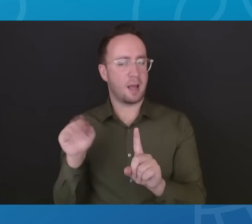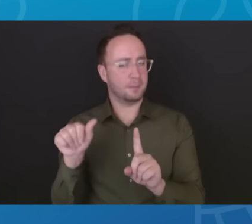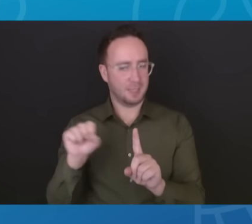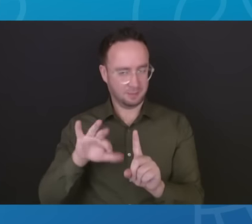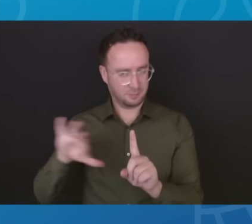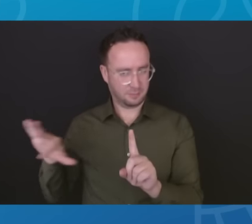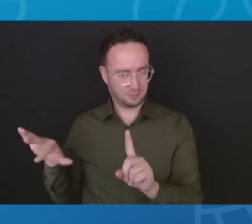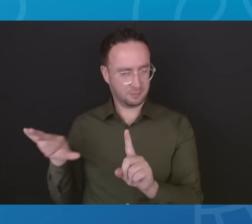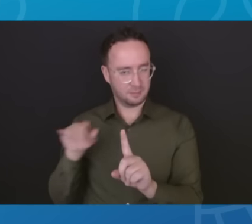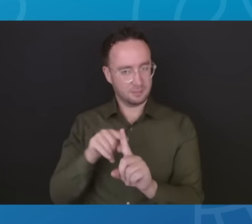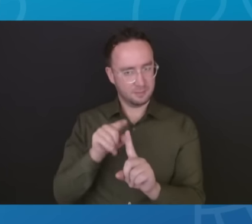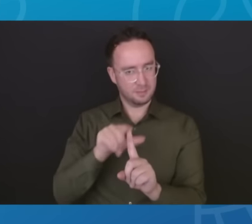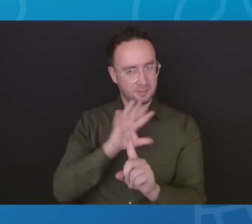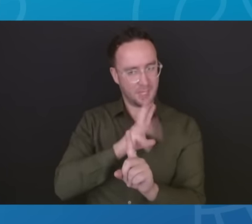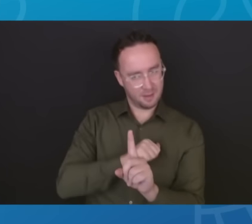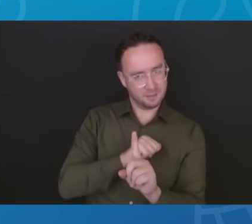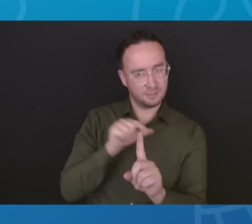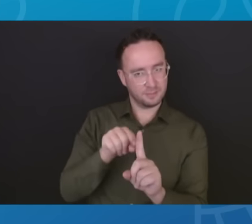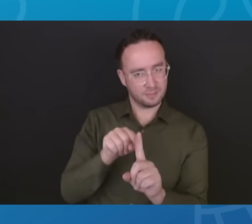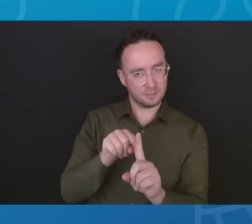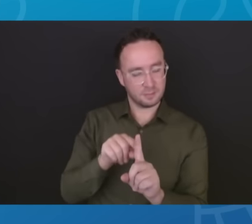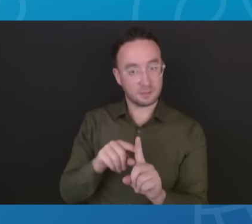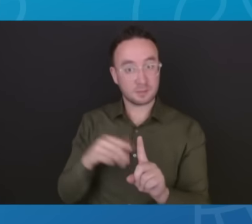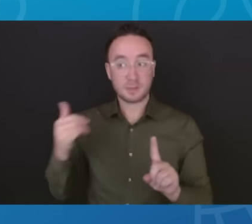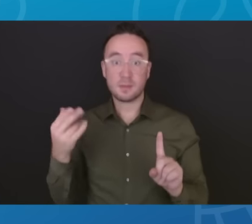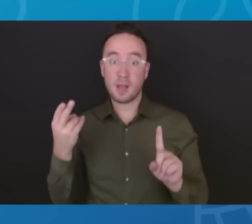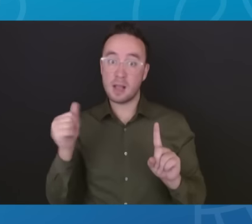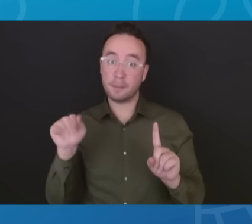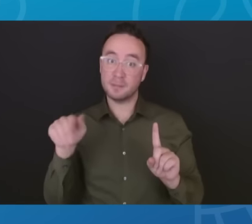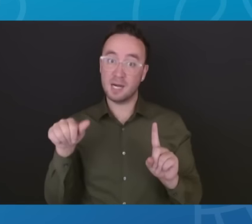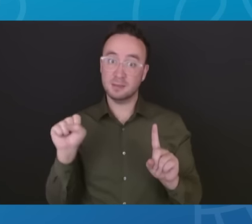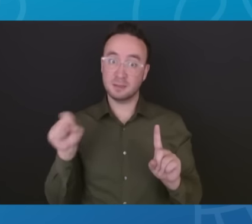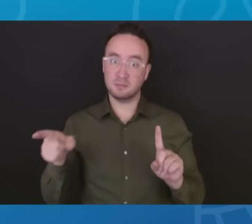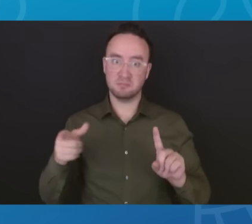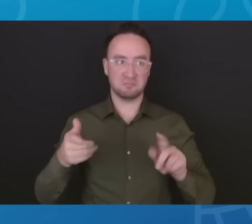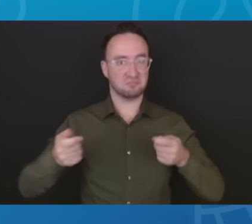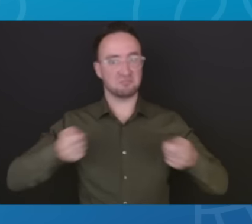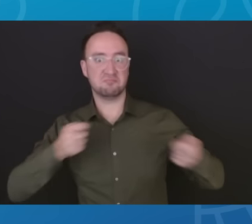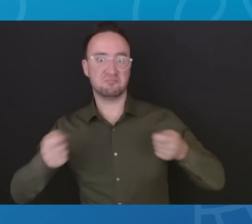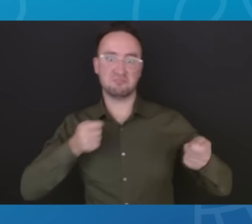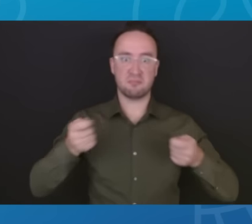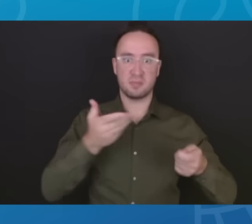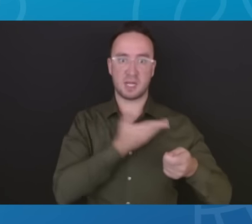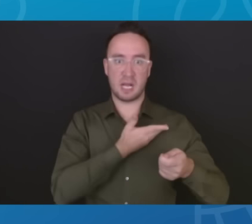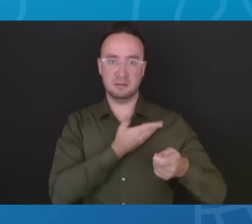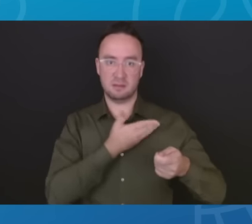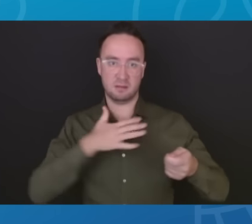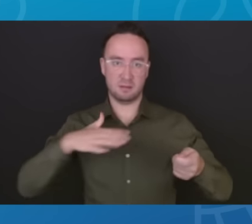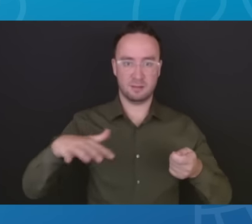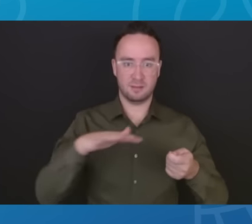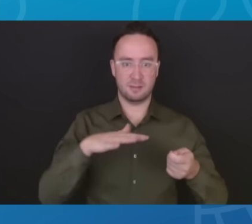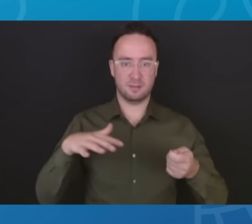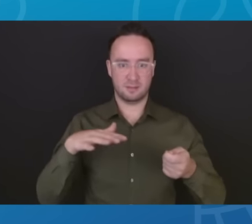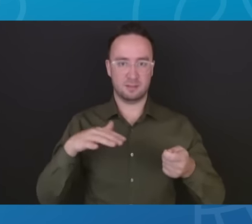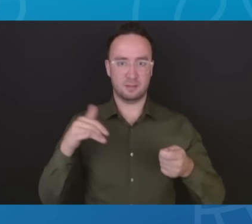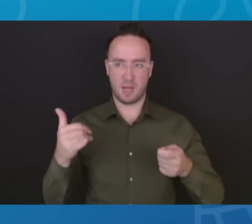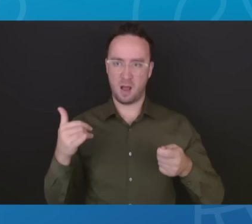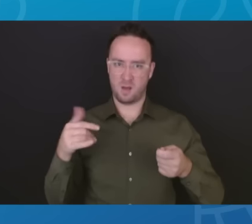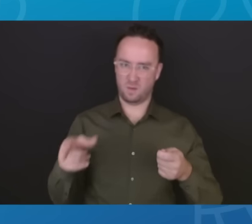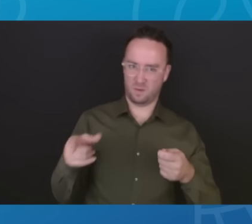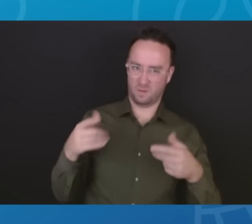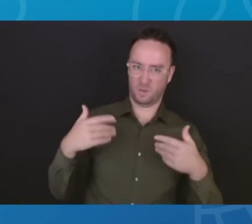Gaza, either by name or in a de facto sense, you will continue to see security insecurity for Israel. And you just have to look